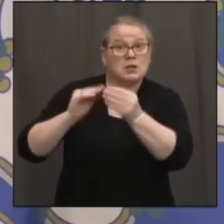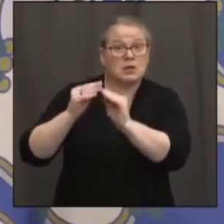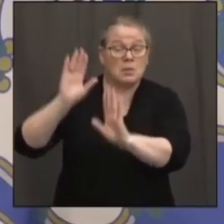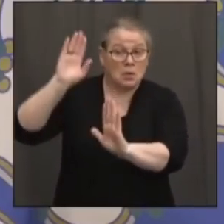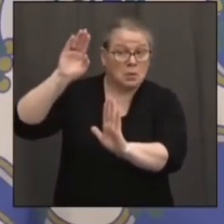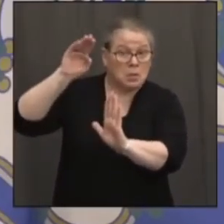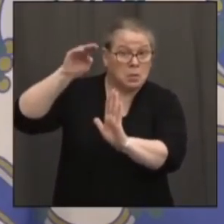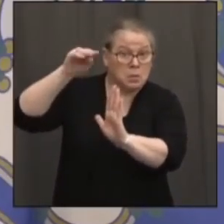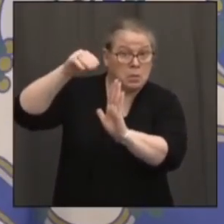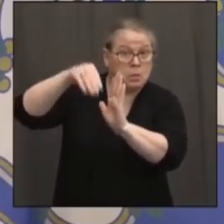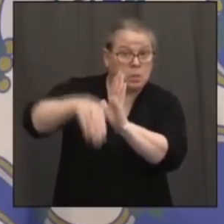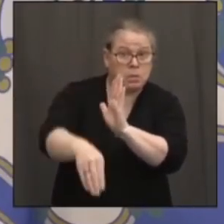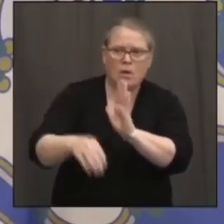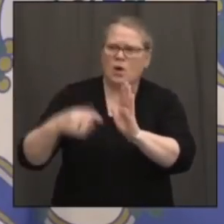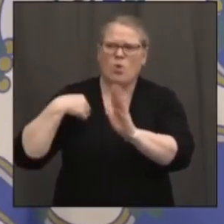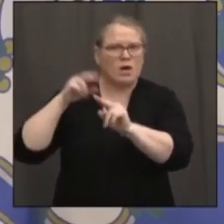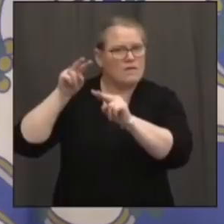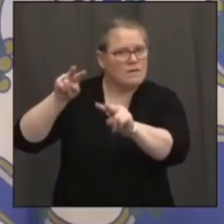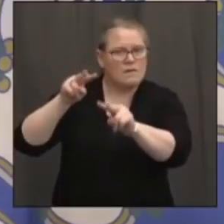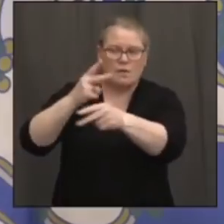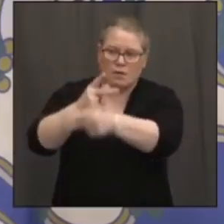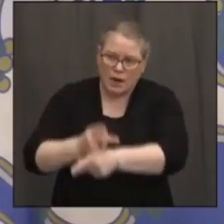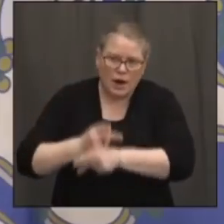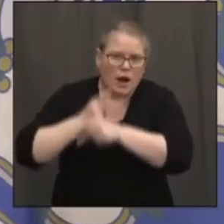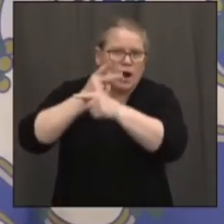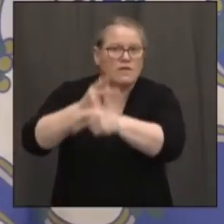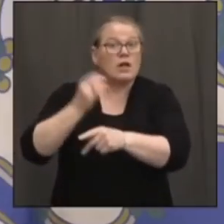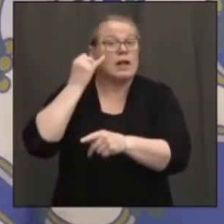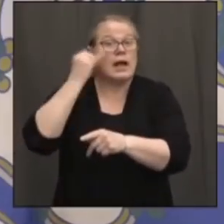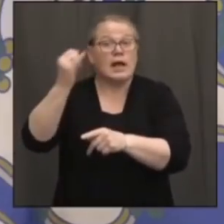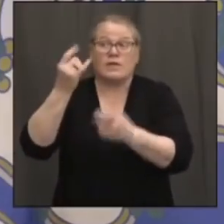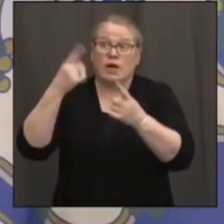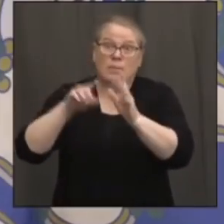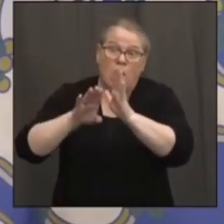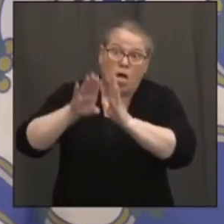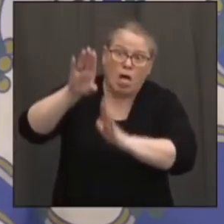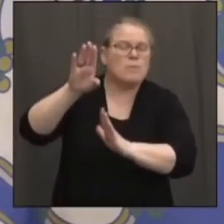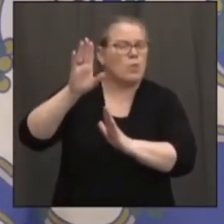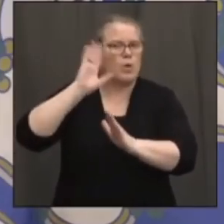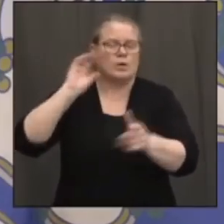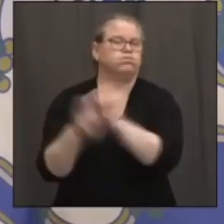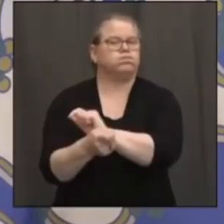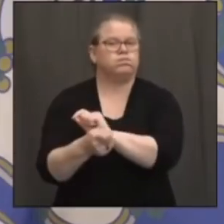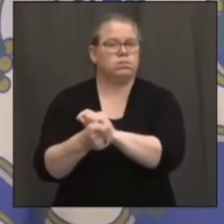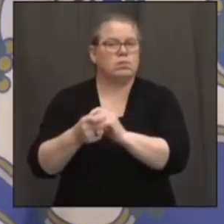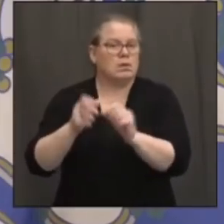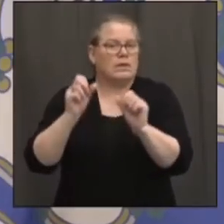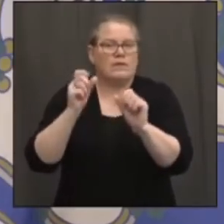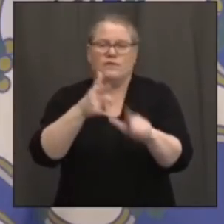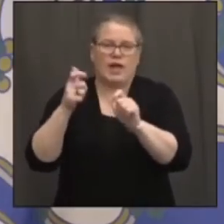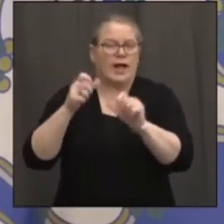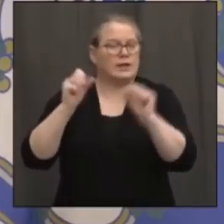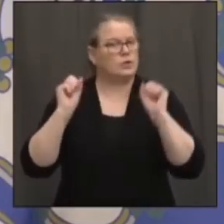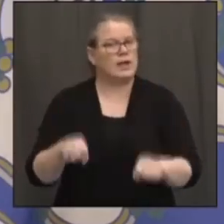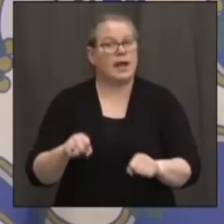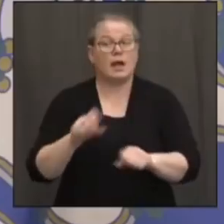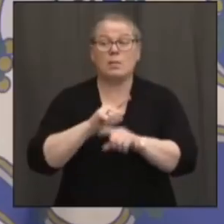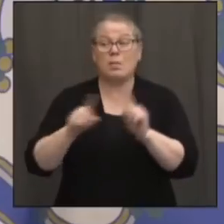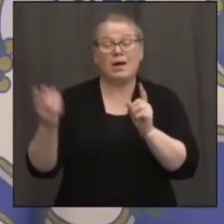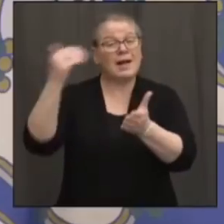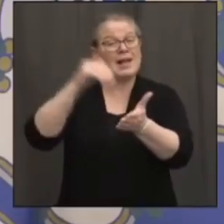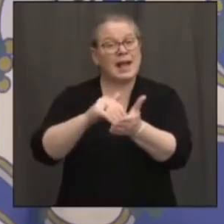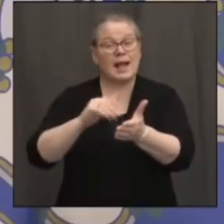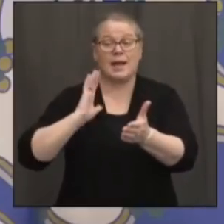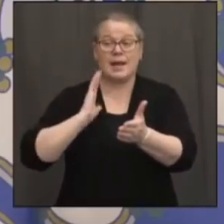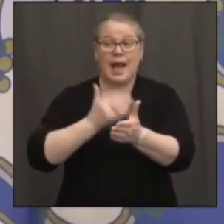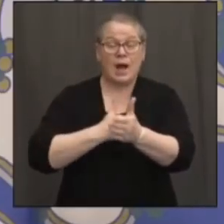and we can change course as needed. But I've always said that our number one metric is going to be based upon capacity at our hospitals to